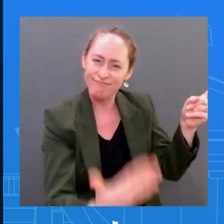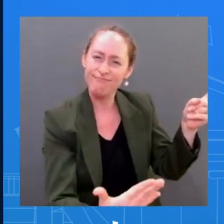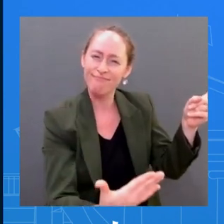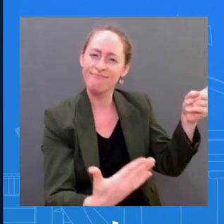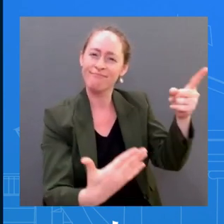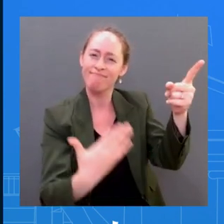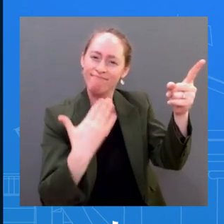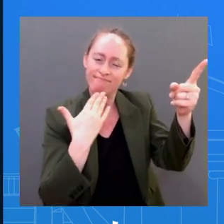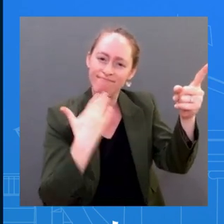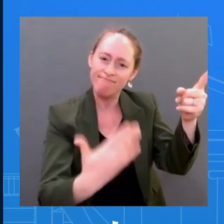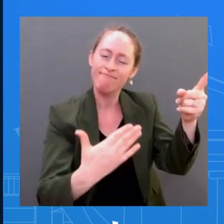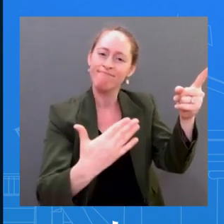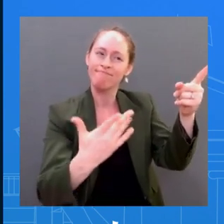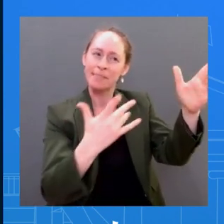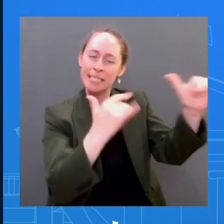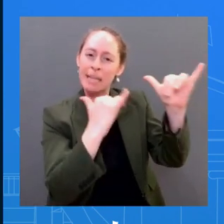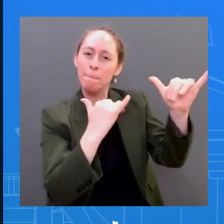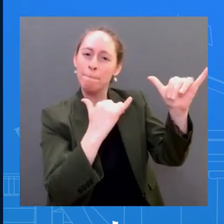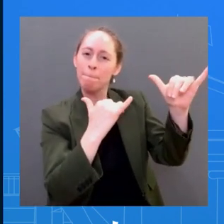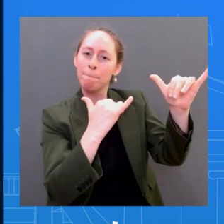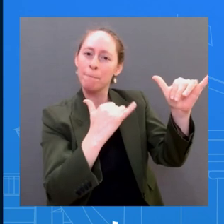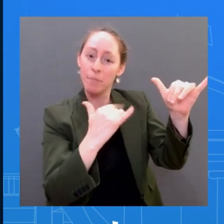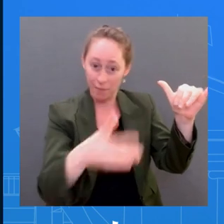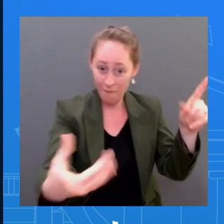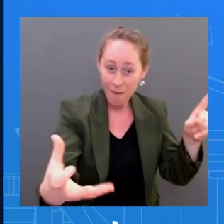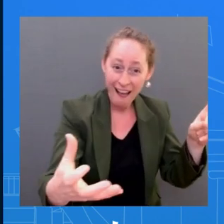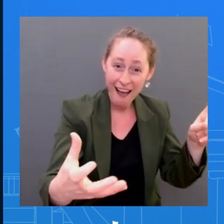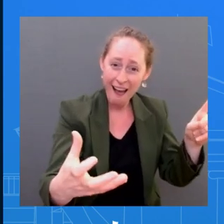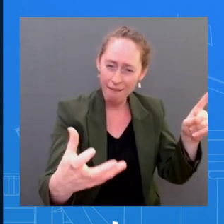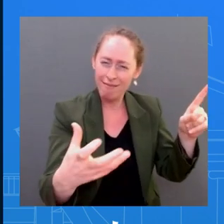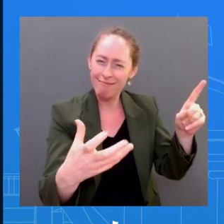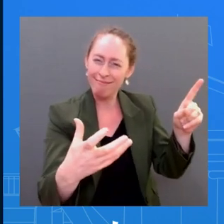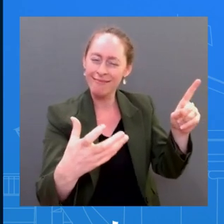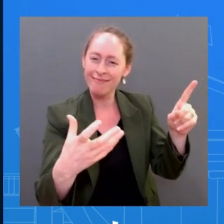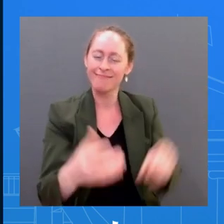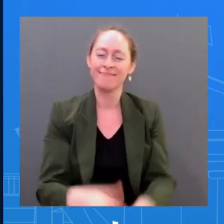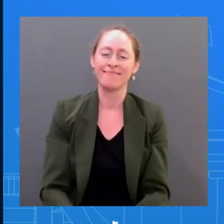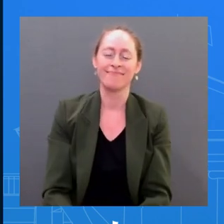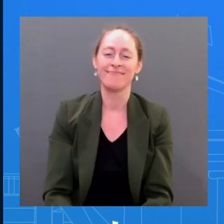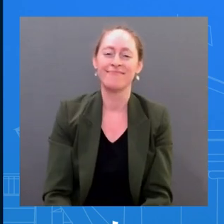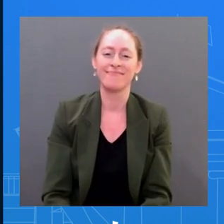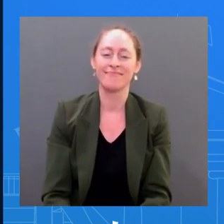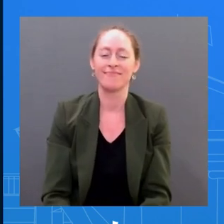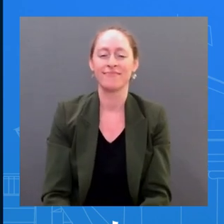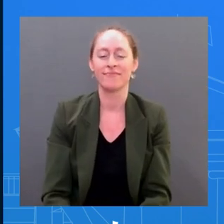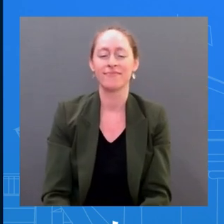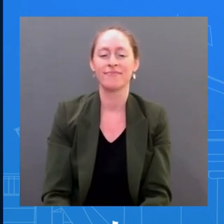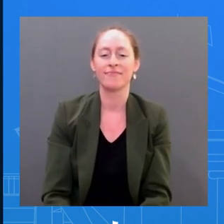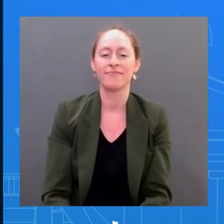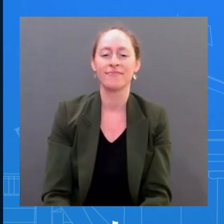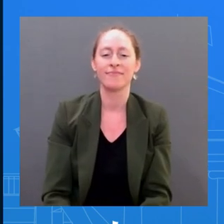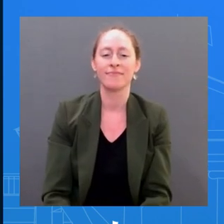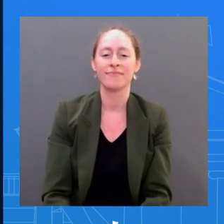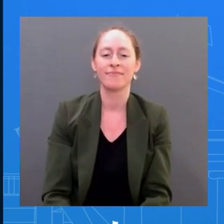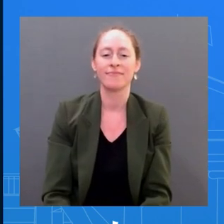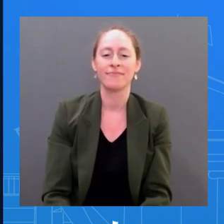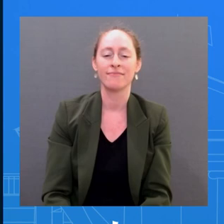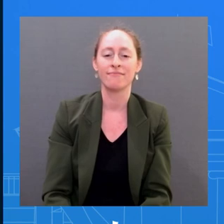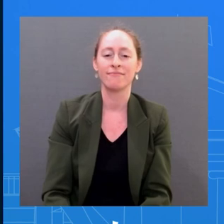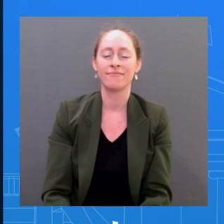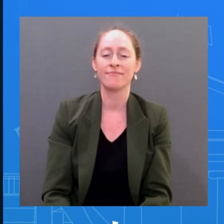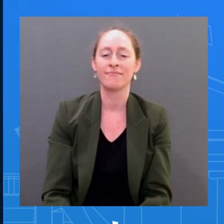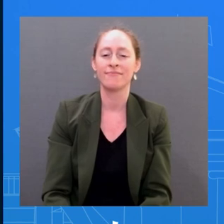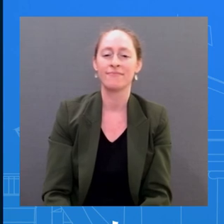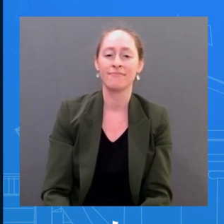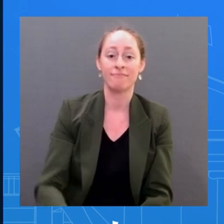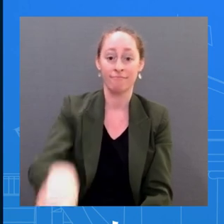And let's admit it. We can't truly be leaders if we're only living for re-election. Let's